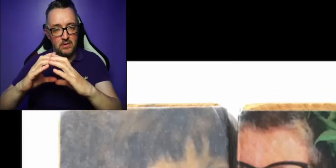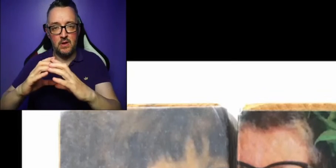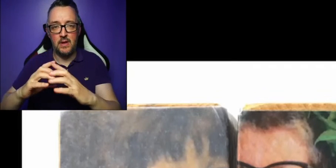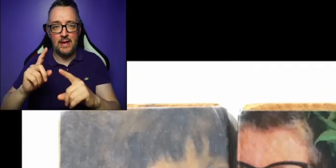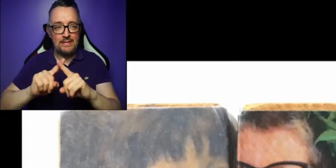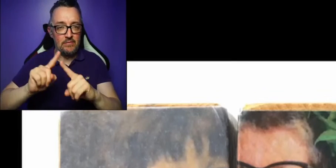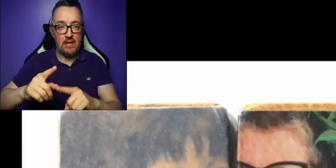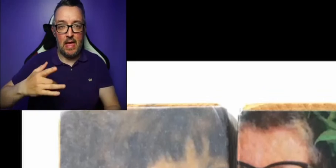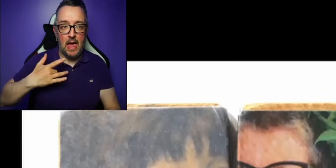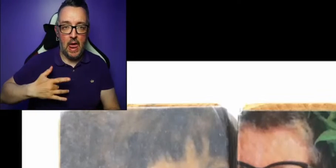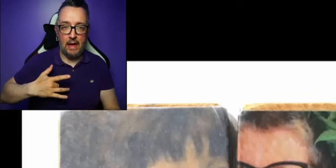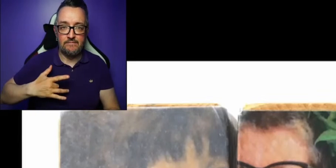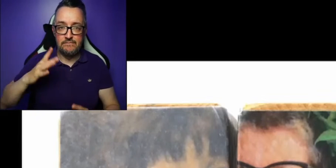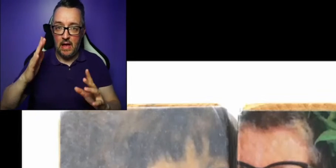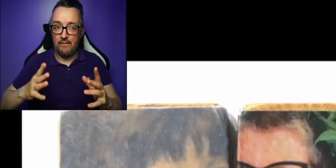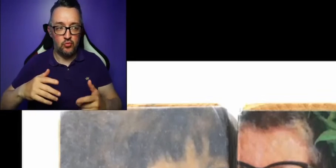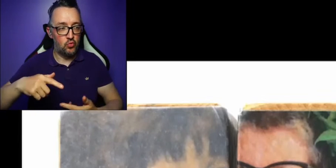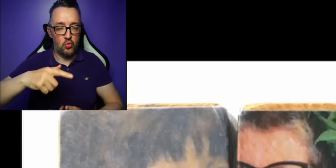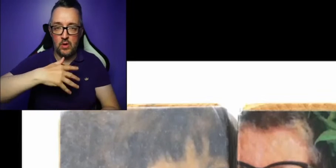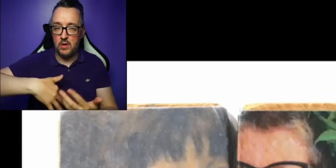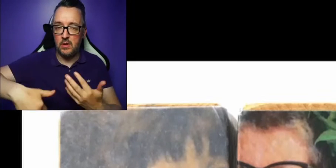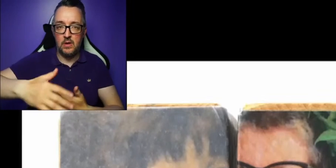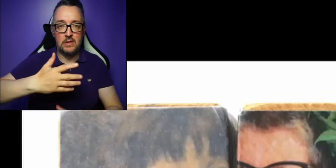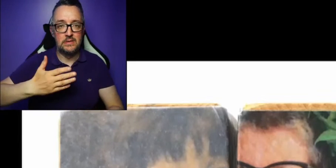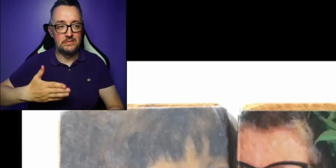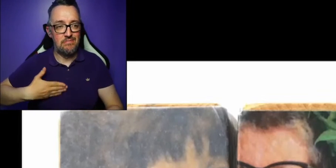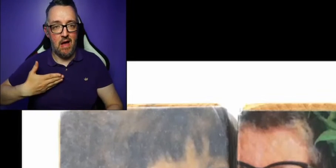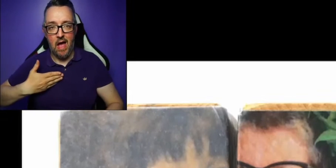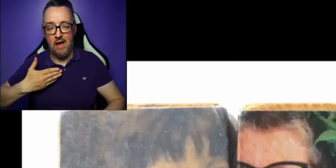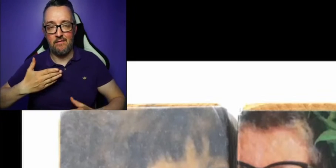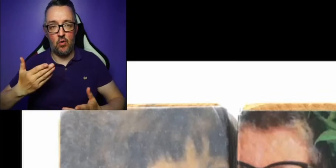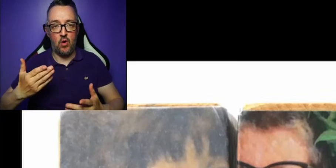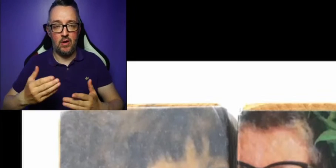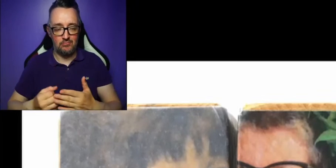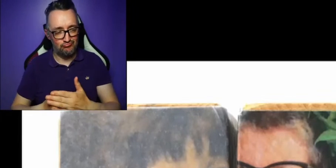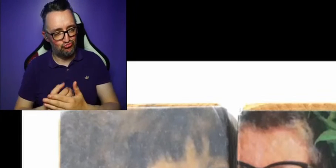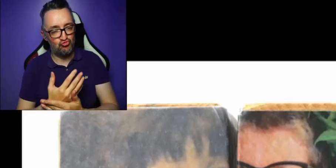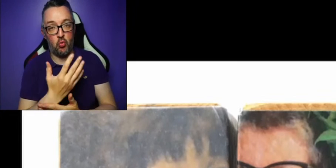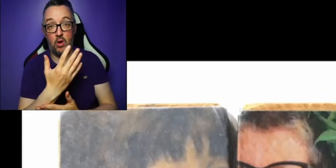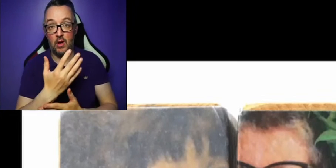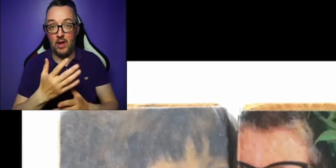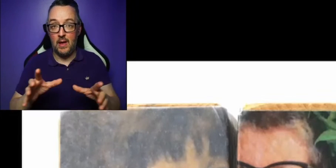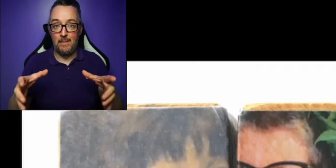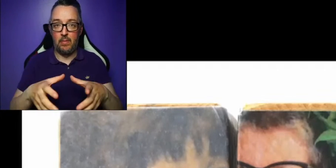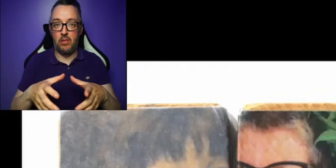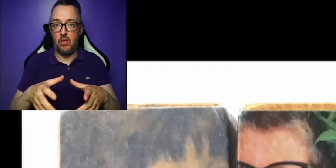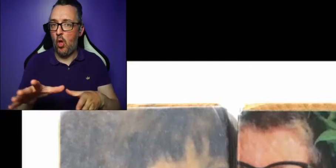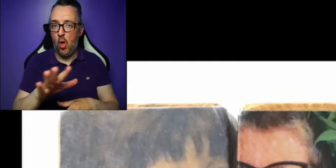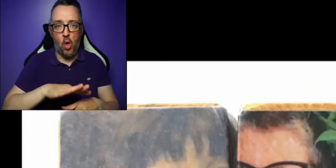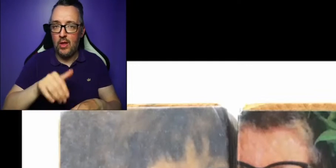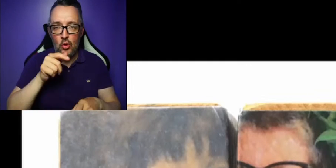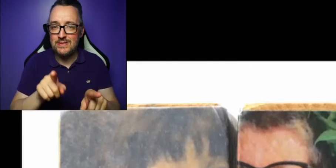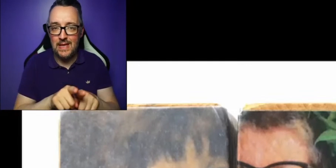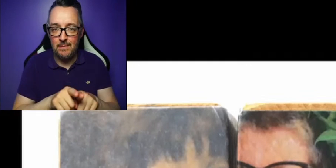in order to survive as and thrive as a planet and as a people.